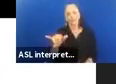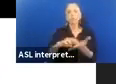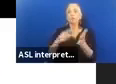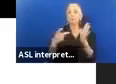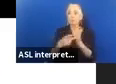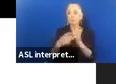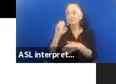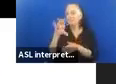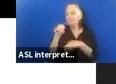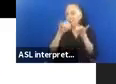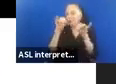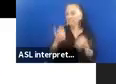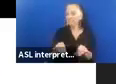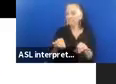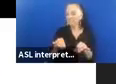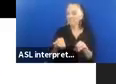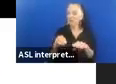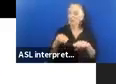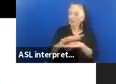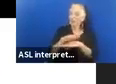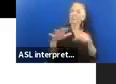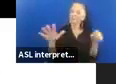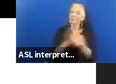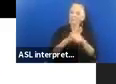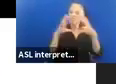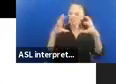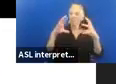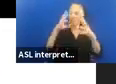of mismanaging home are globalized.